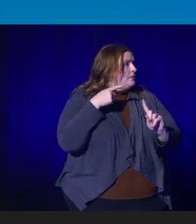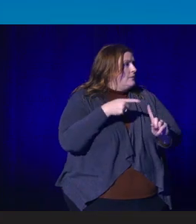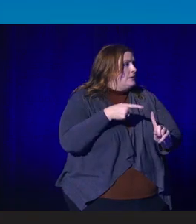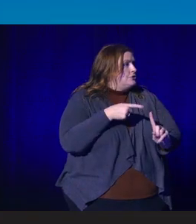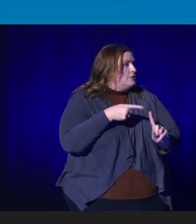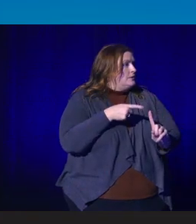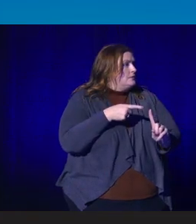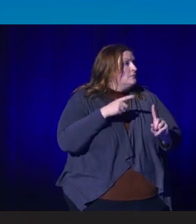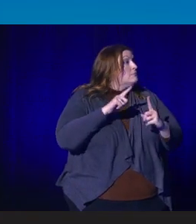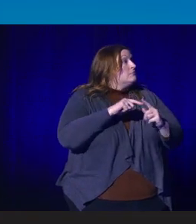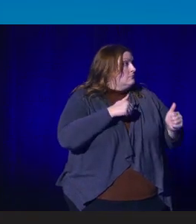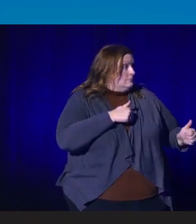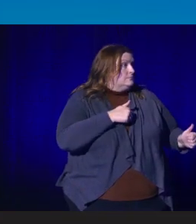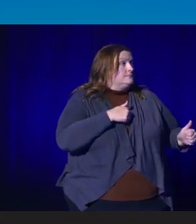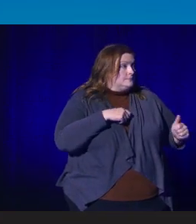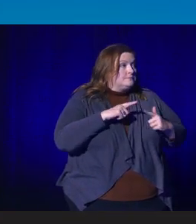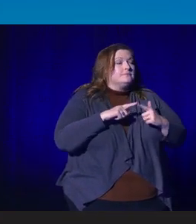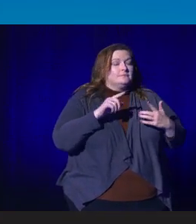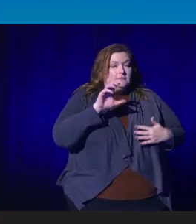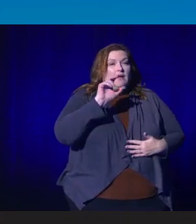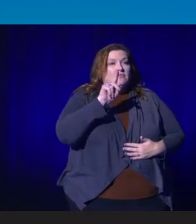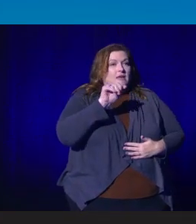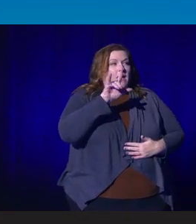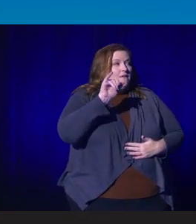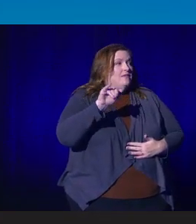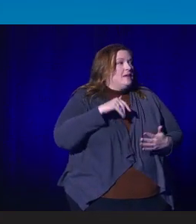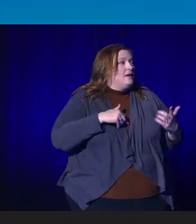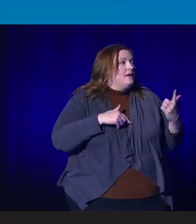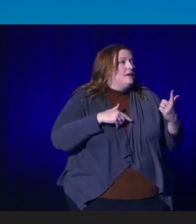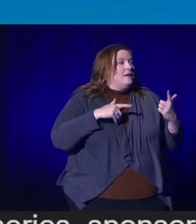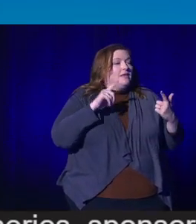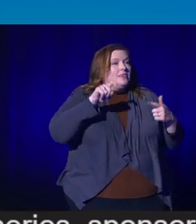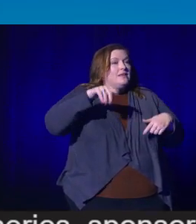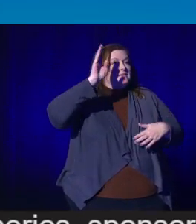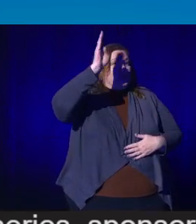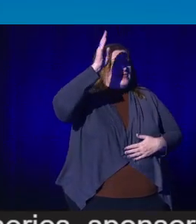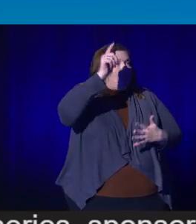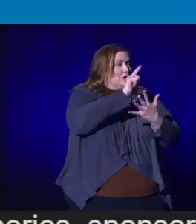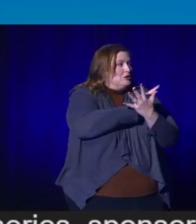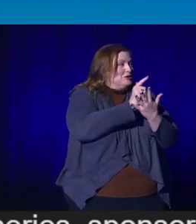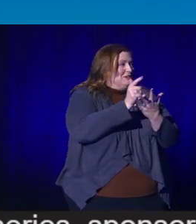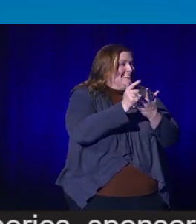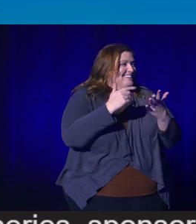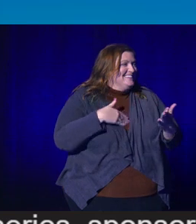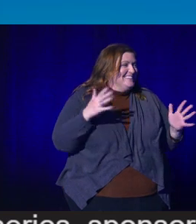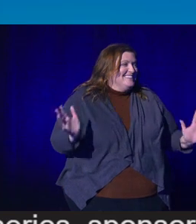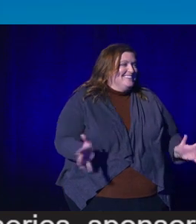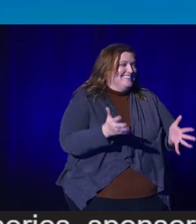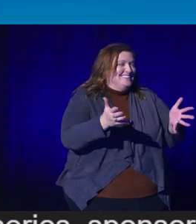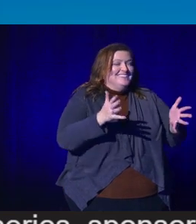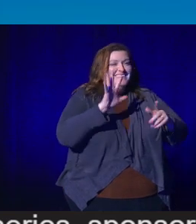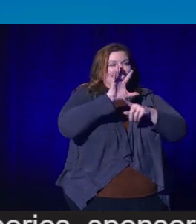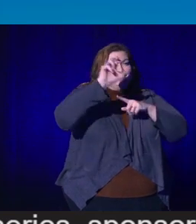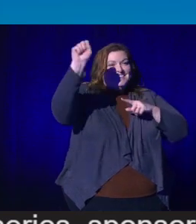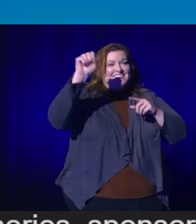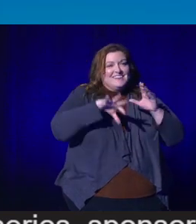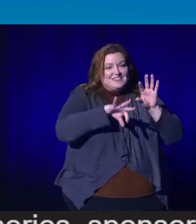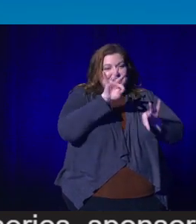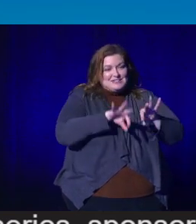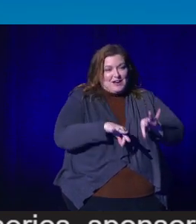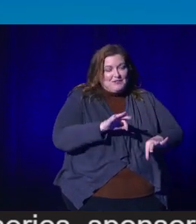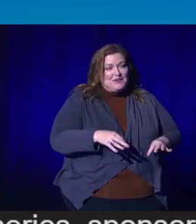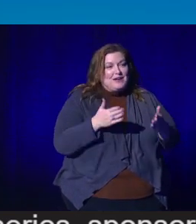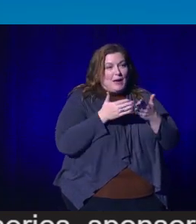ACS as well as that of the Kavli Foundation, this lecture series promotes groundbreaking discovery and